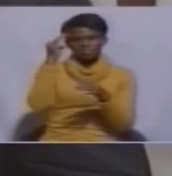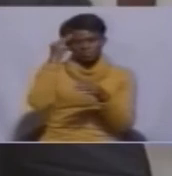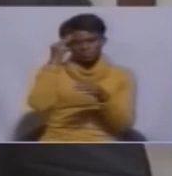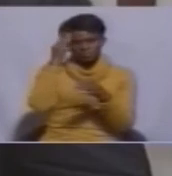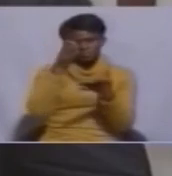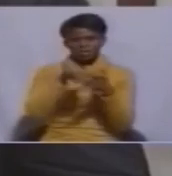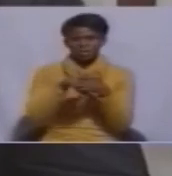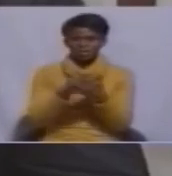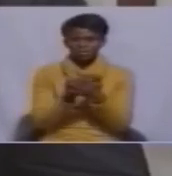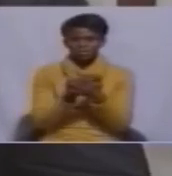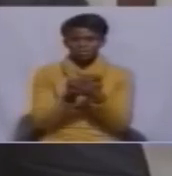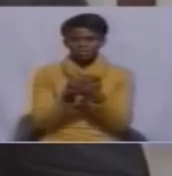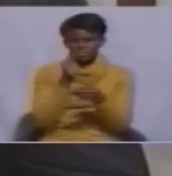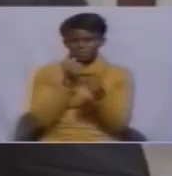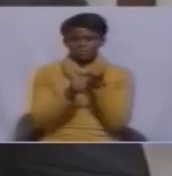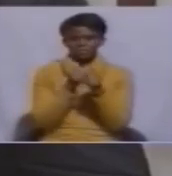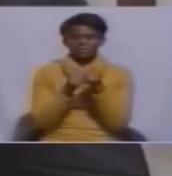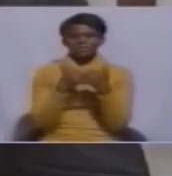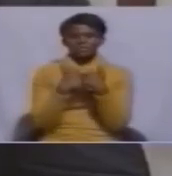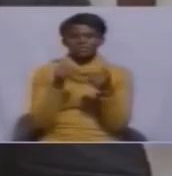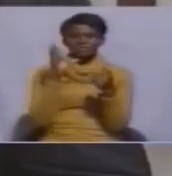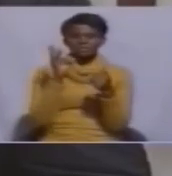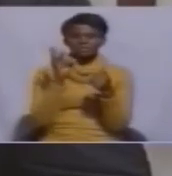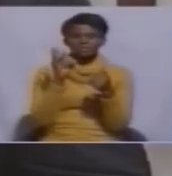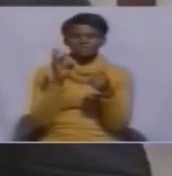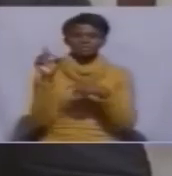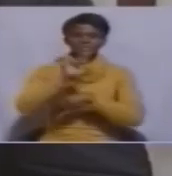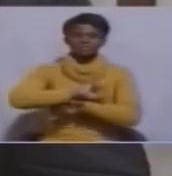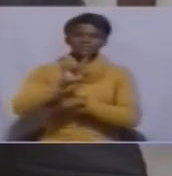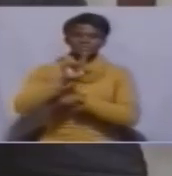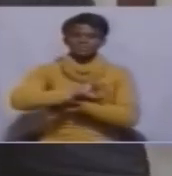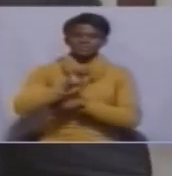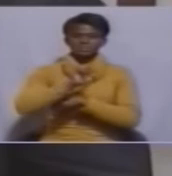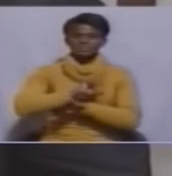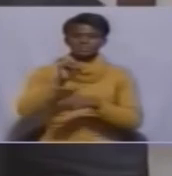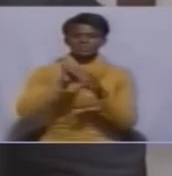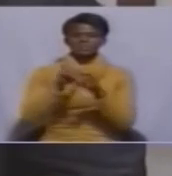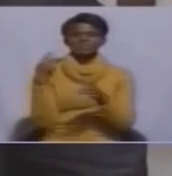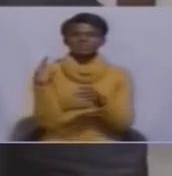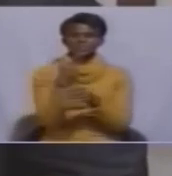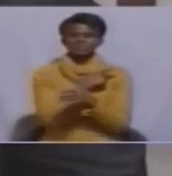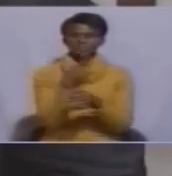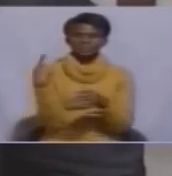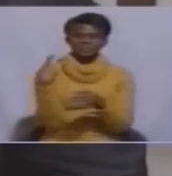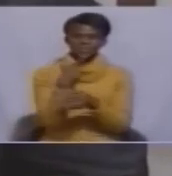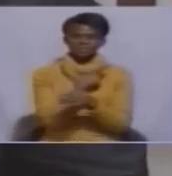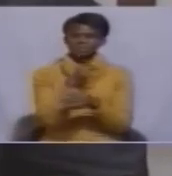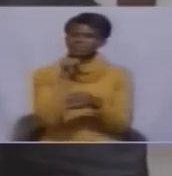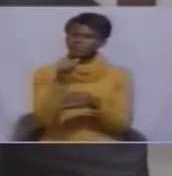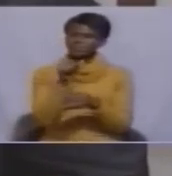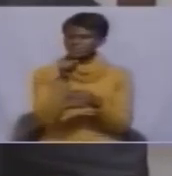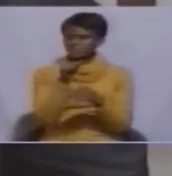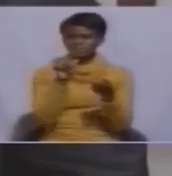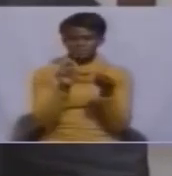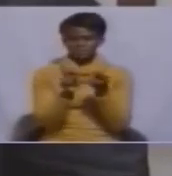of there's that provision which says that within the standing order in Parliament, to say Parliament may not amend its